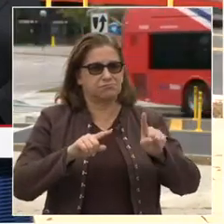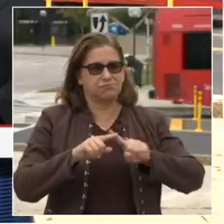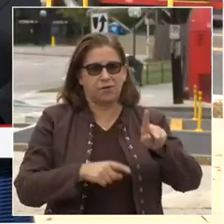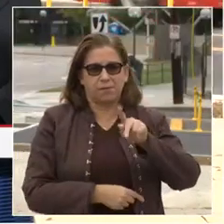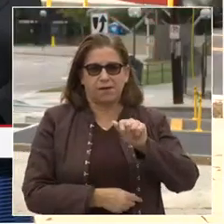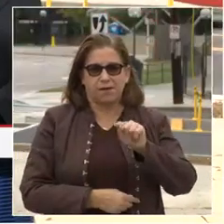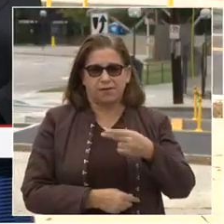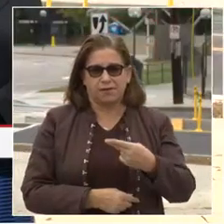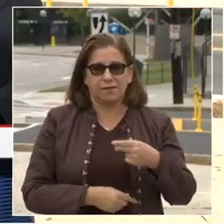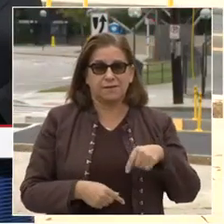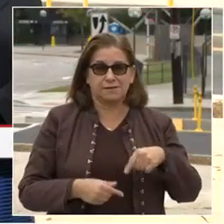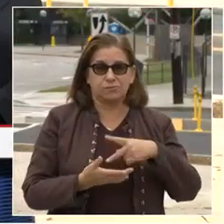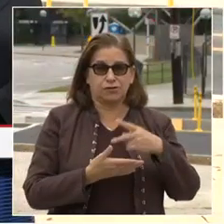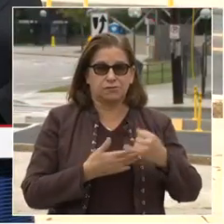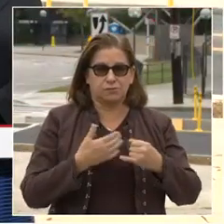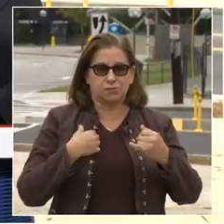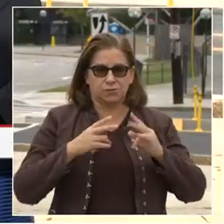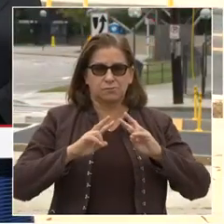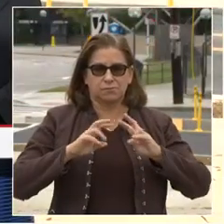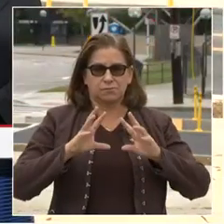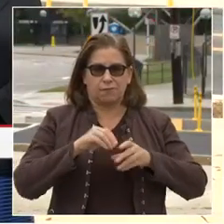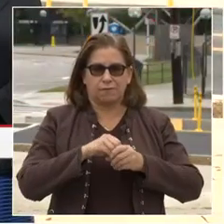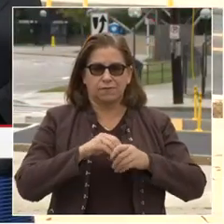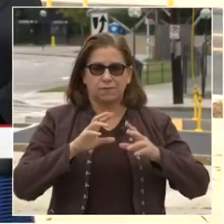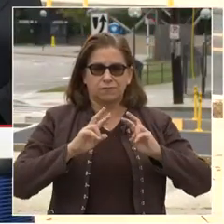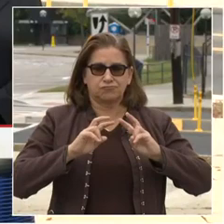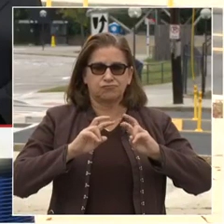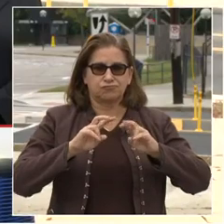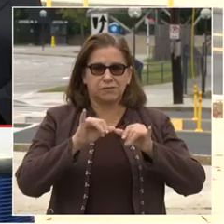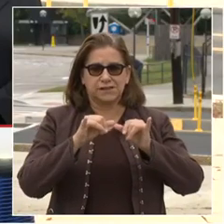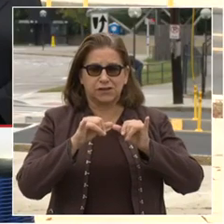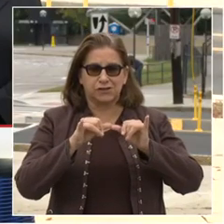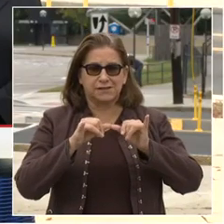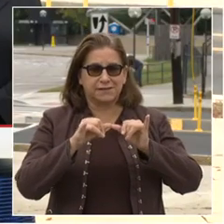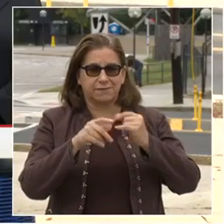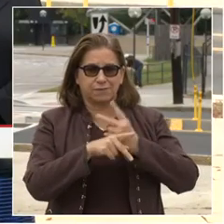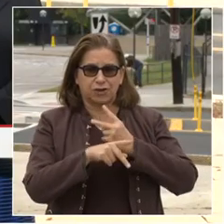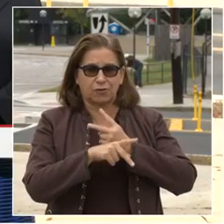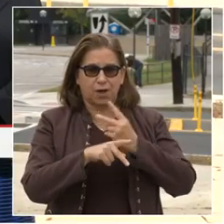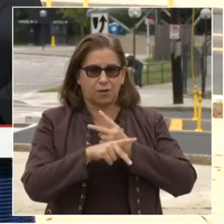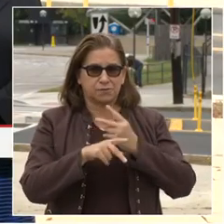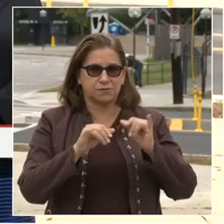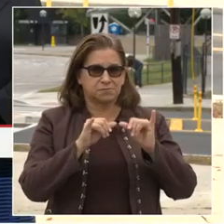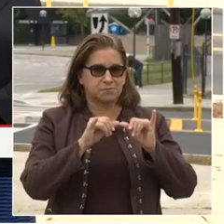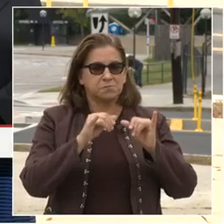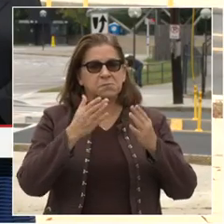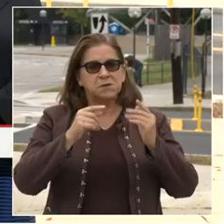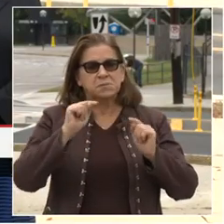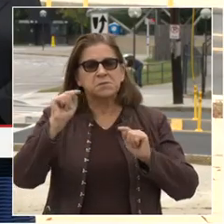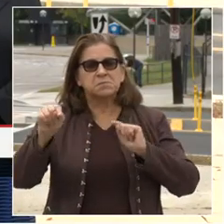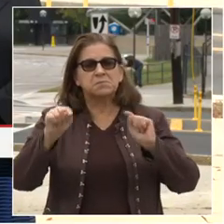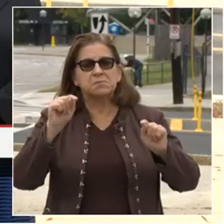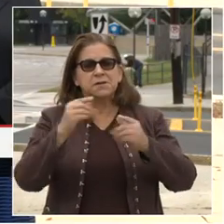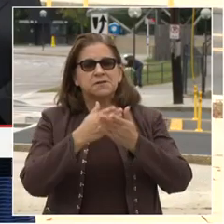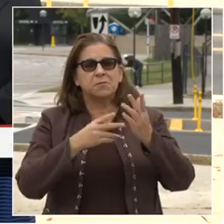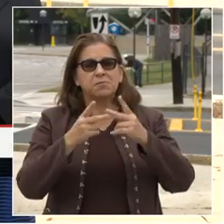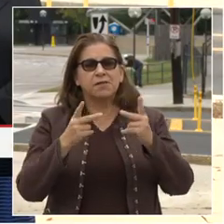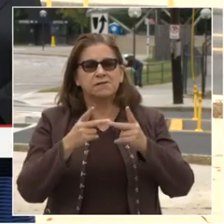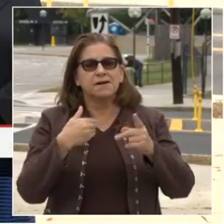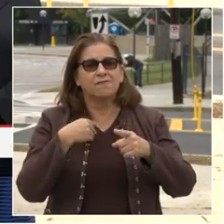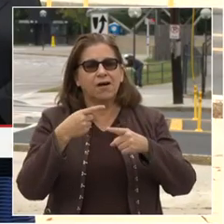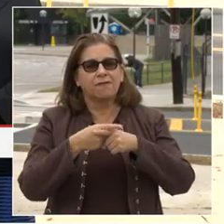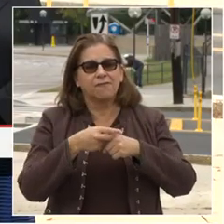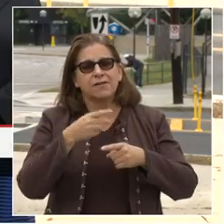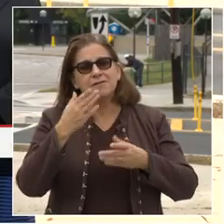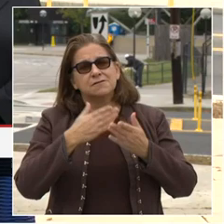do represent some trade-off, some conflict. But at the end of the day, I want everybody to recognize that